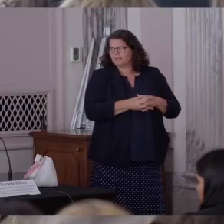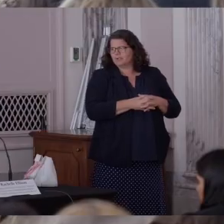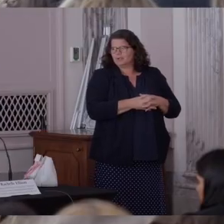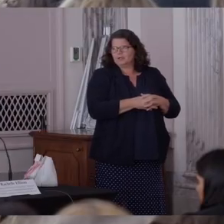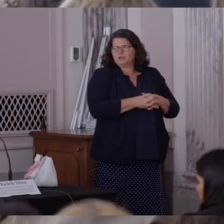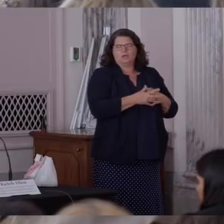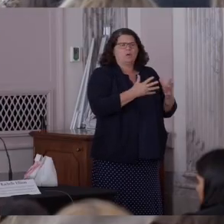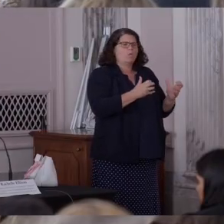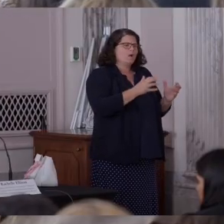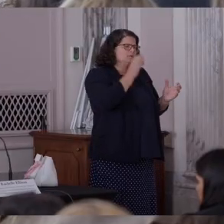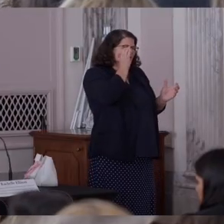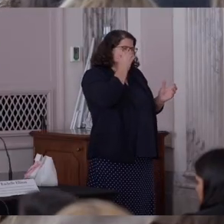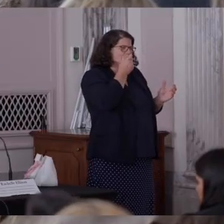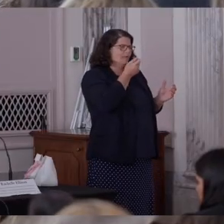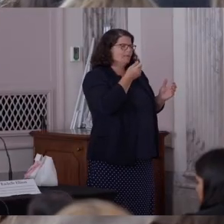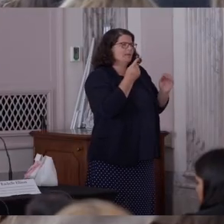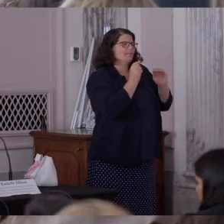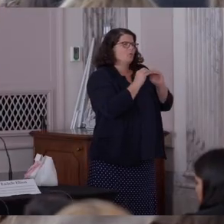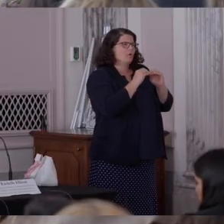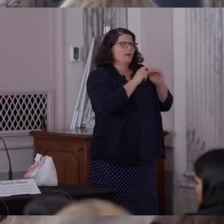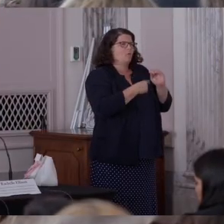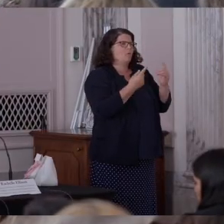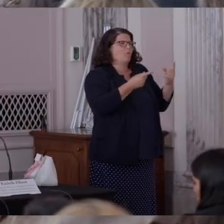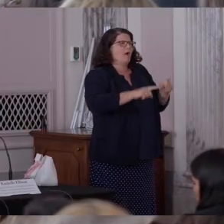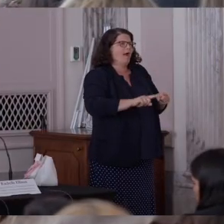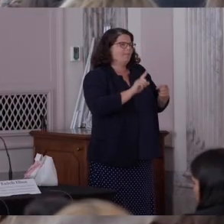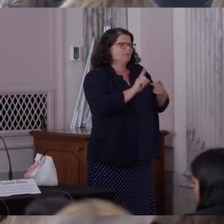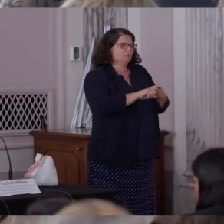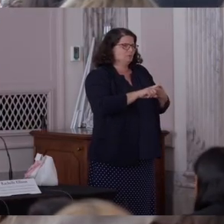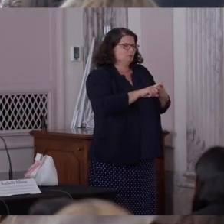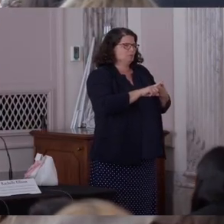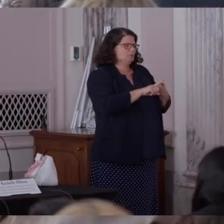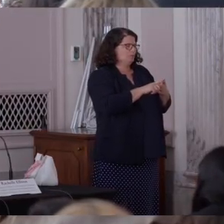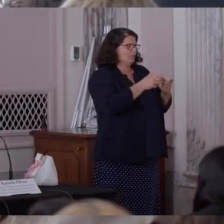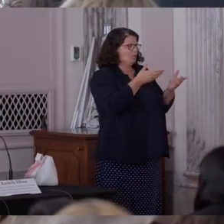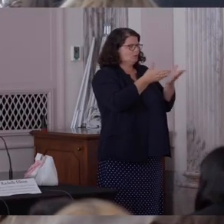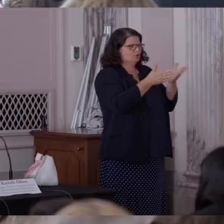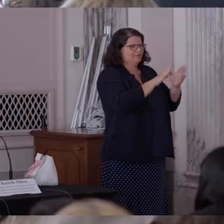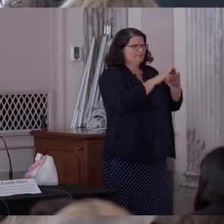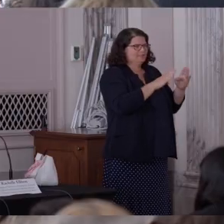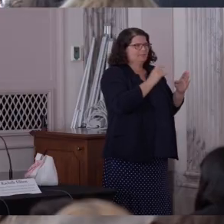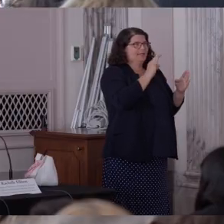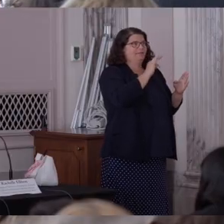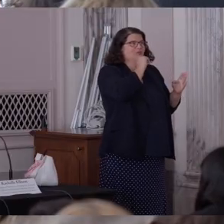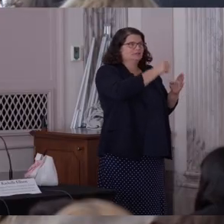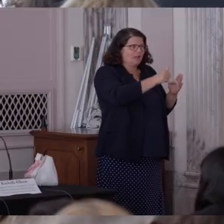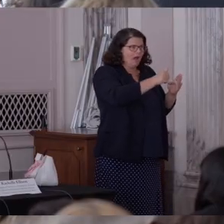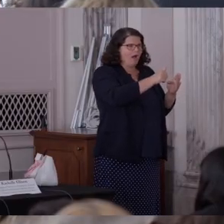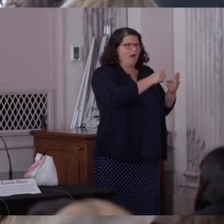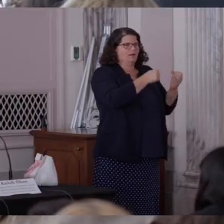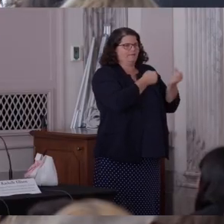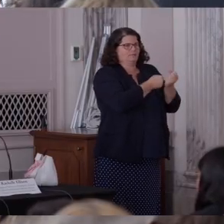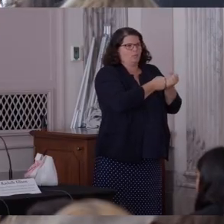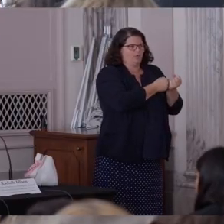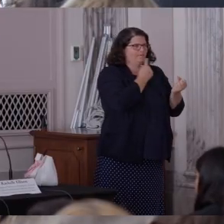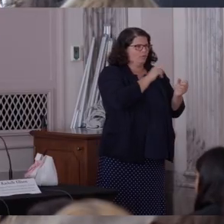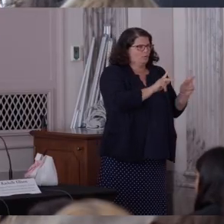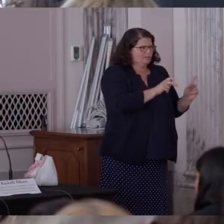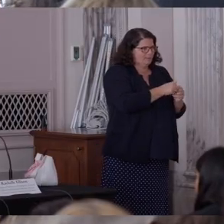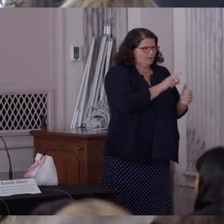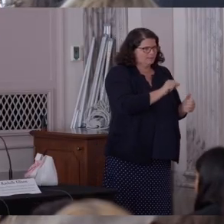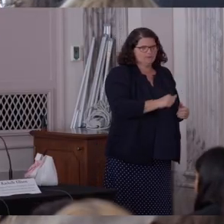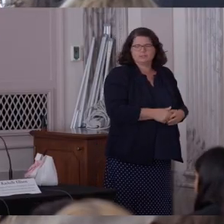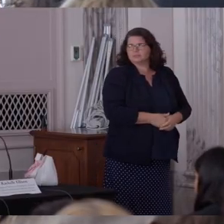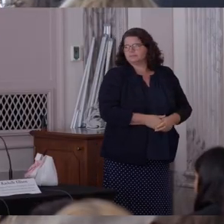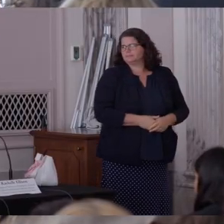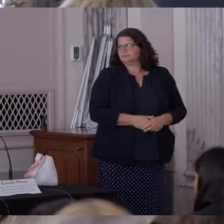service systems when there's not enough supportive housing to meet the needs of people with disabilities? Sure.